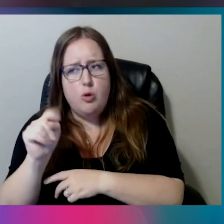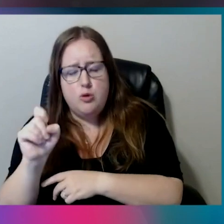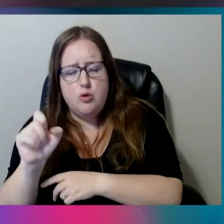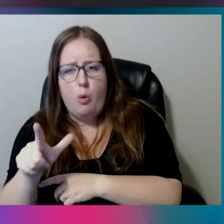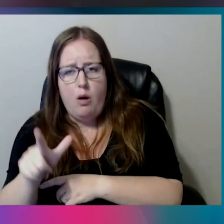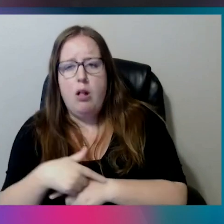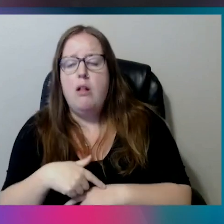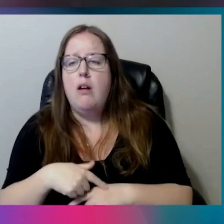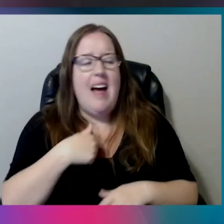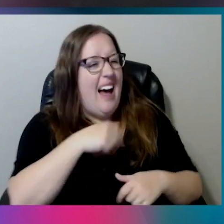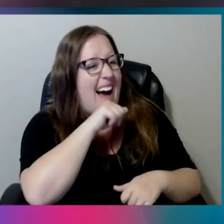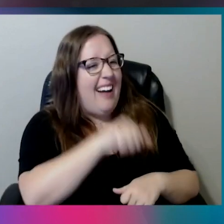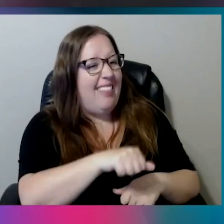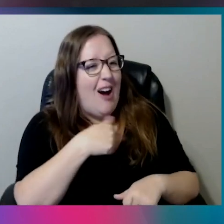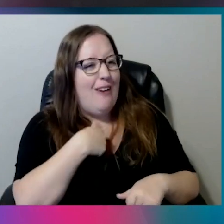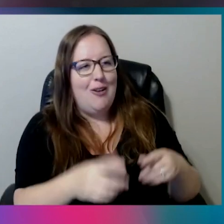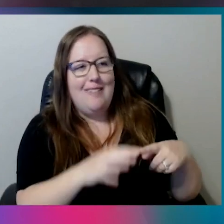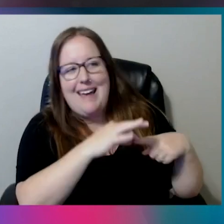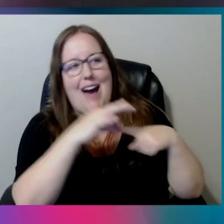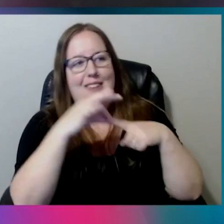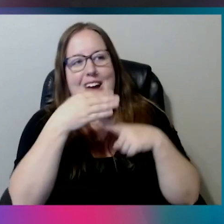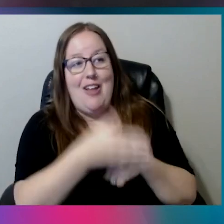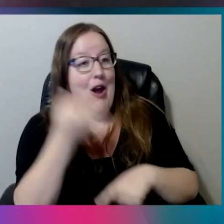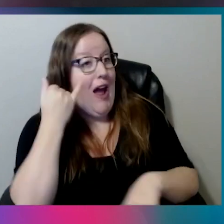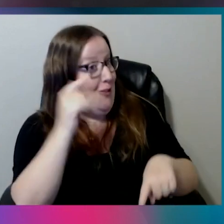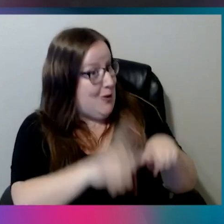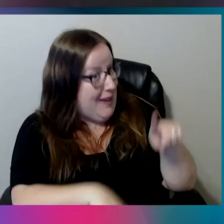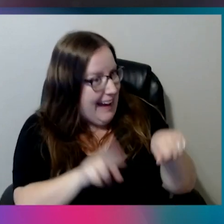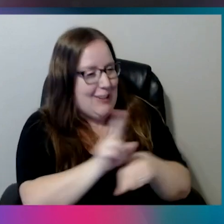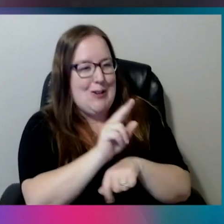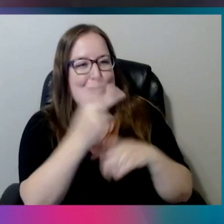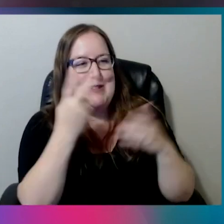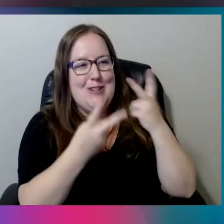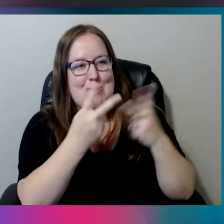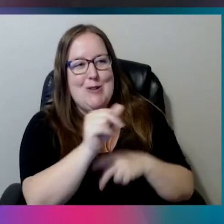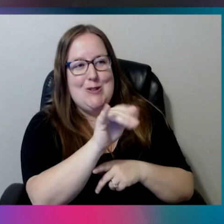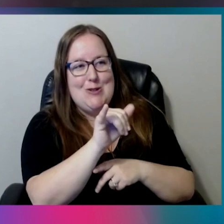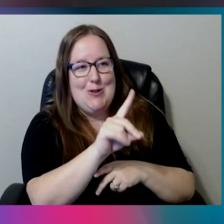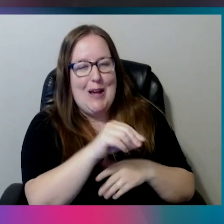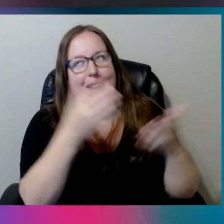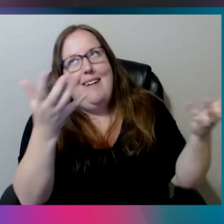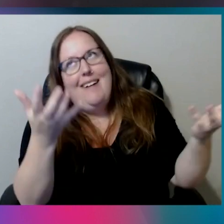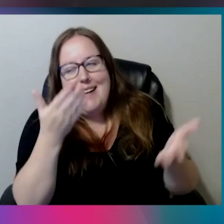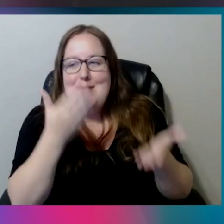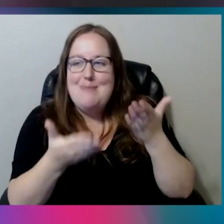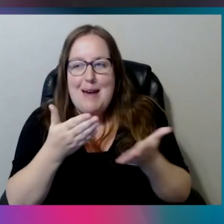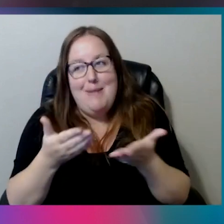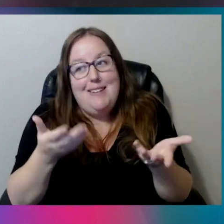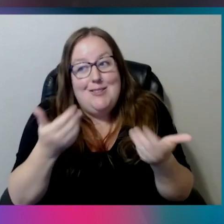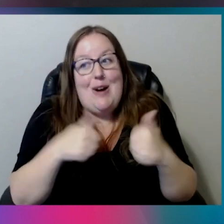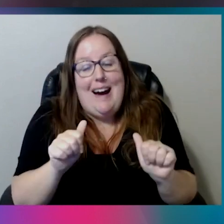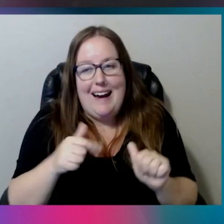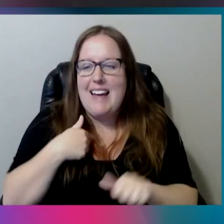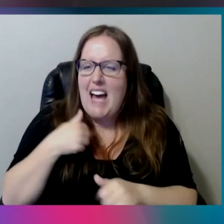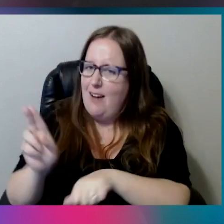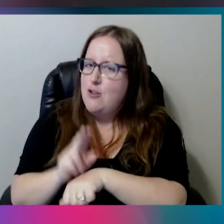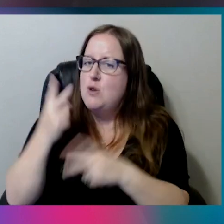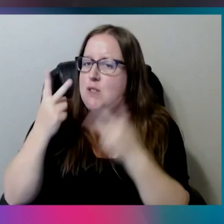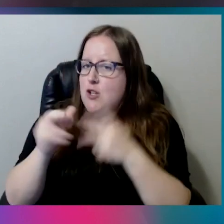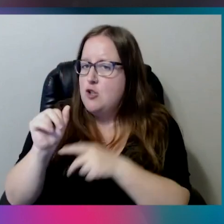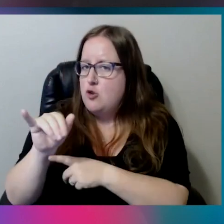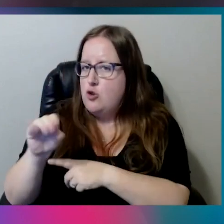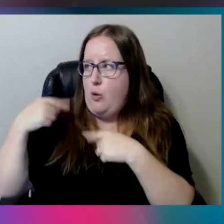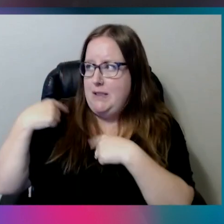you put that caveat there. If you can't use Visual Studio, maybe consider. I've used Visual Studio since version